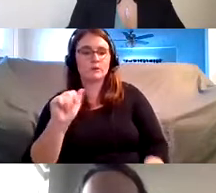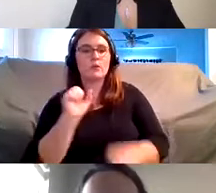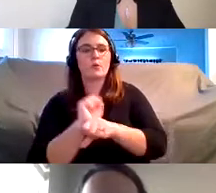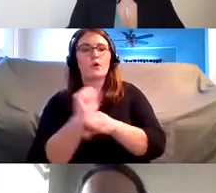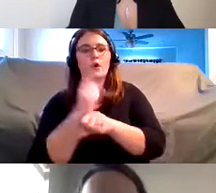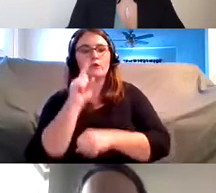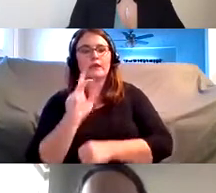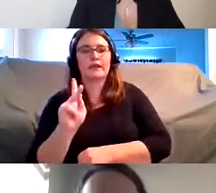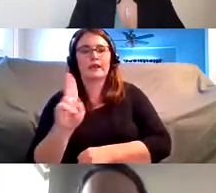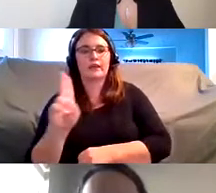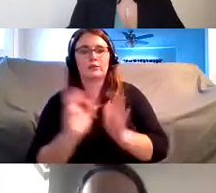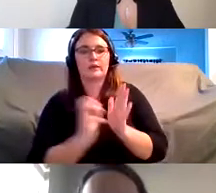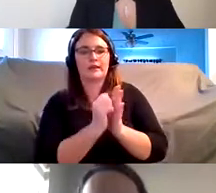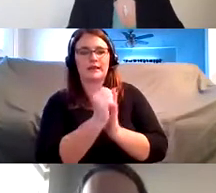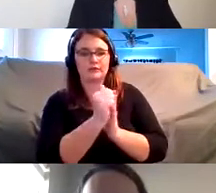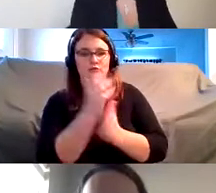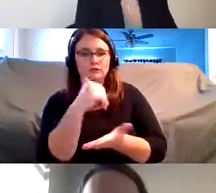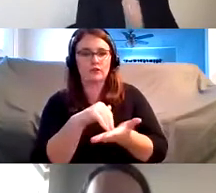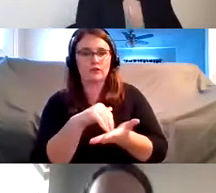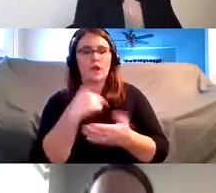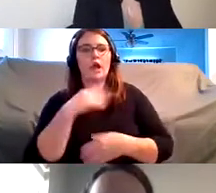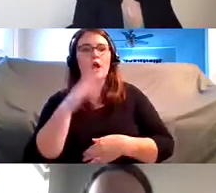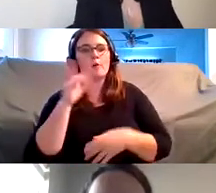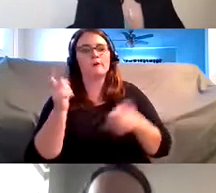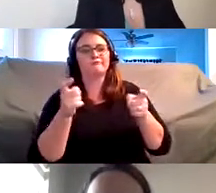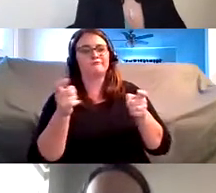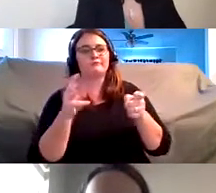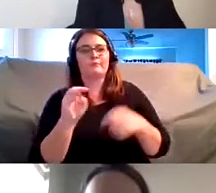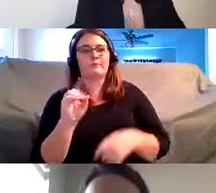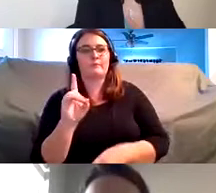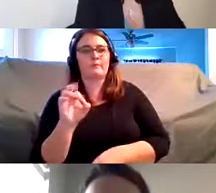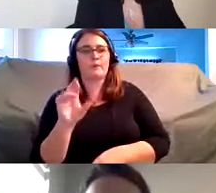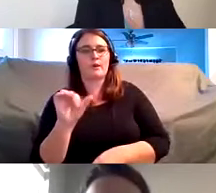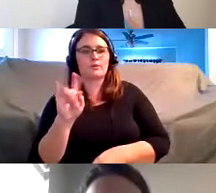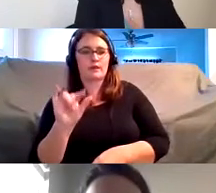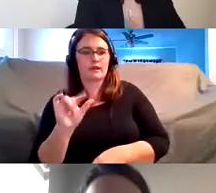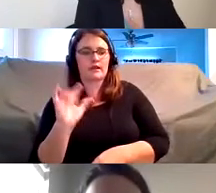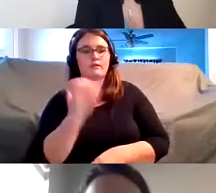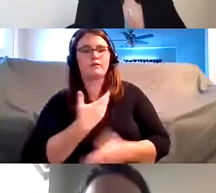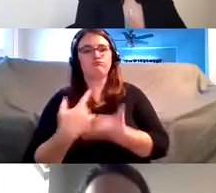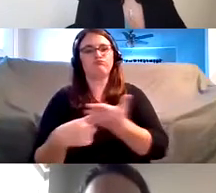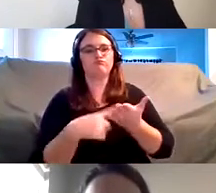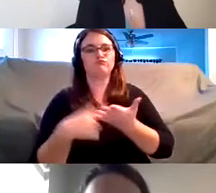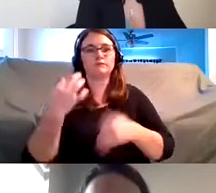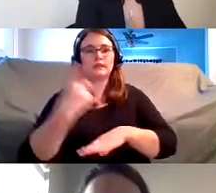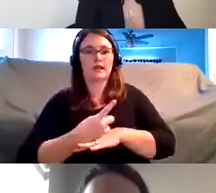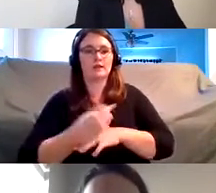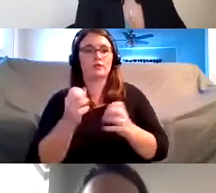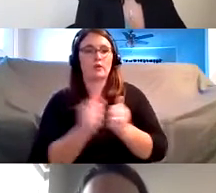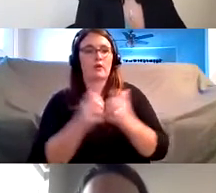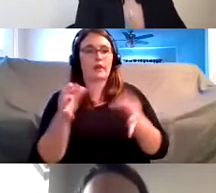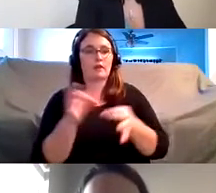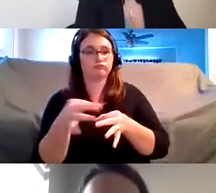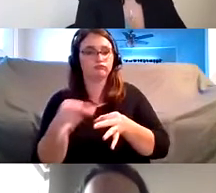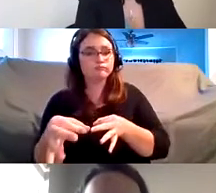I will be moderating the panel today. So without taking much more time, I'm going to pass it down to